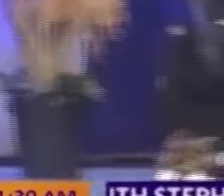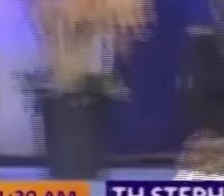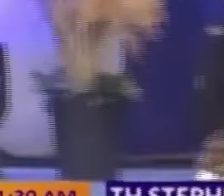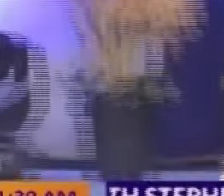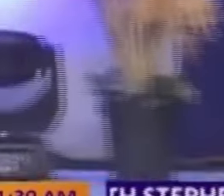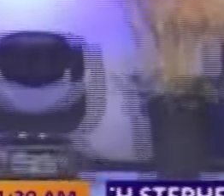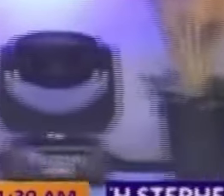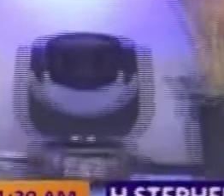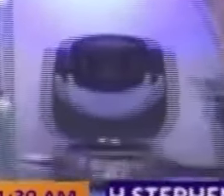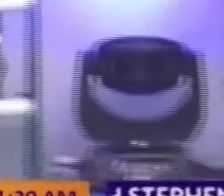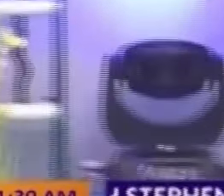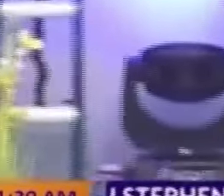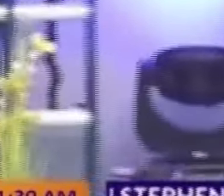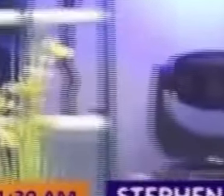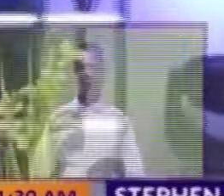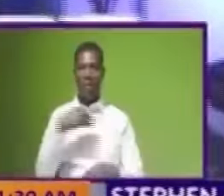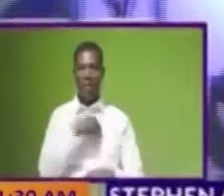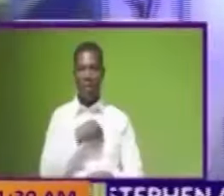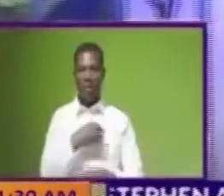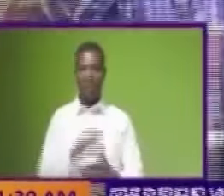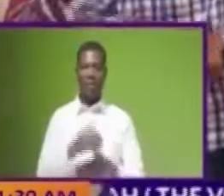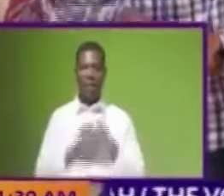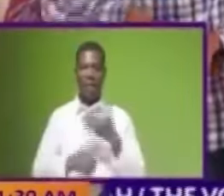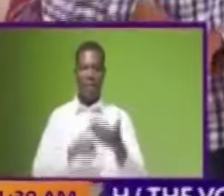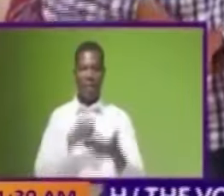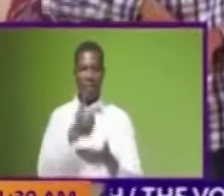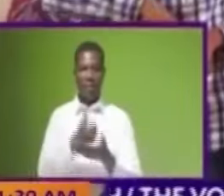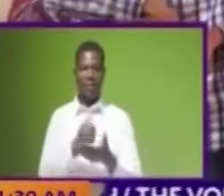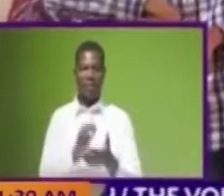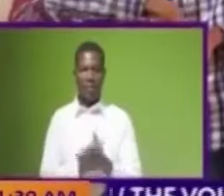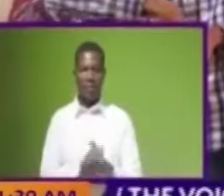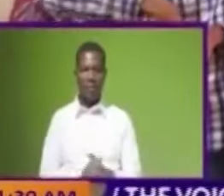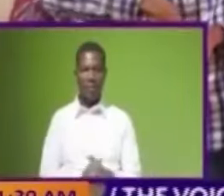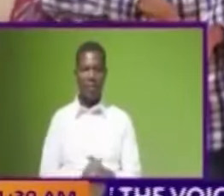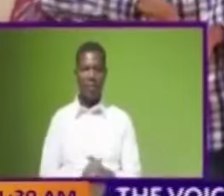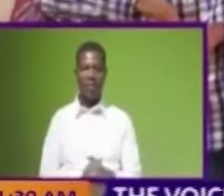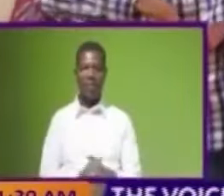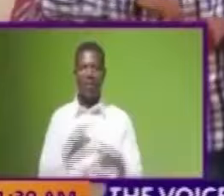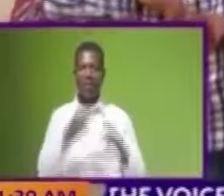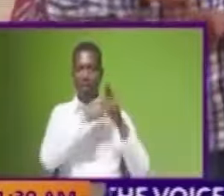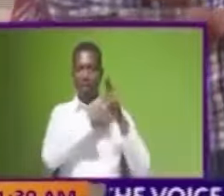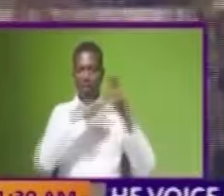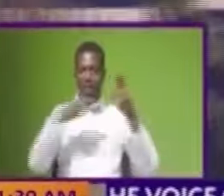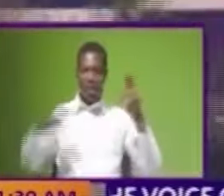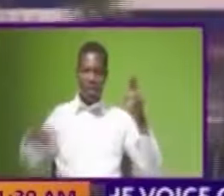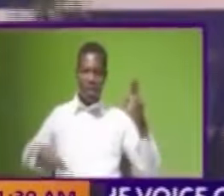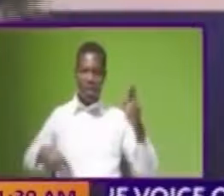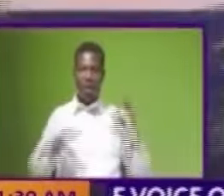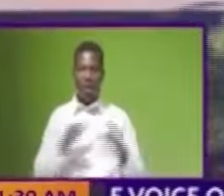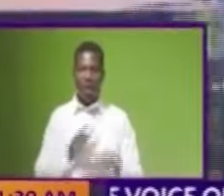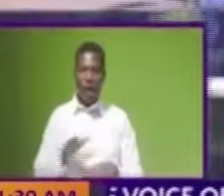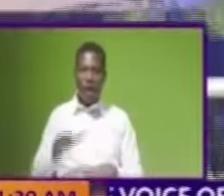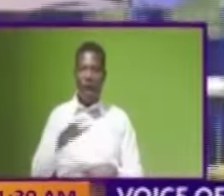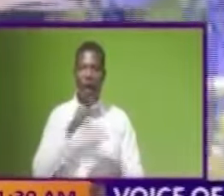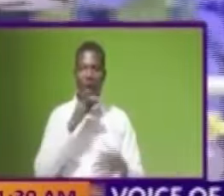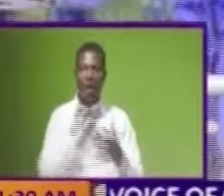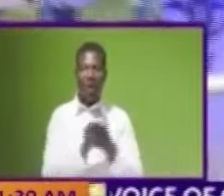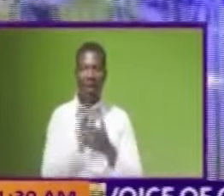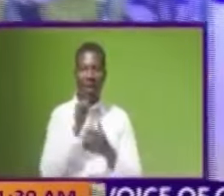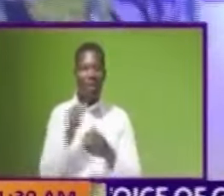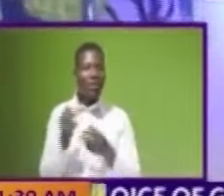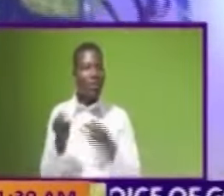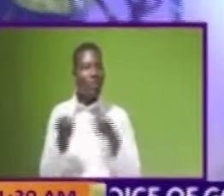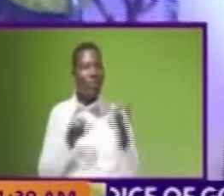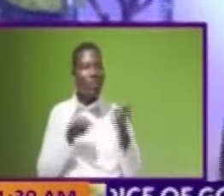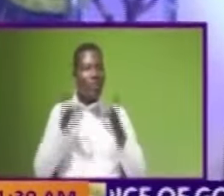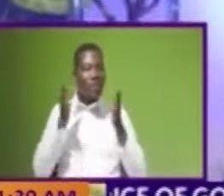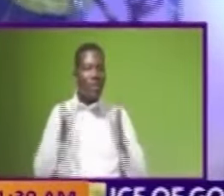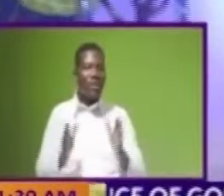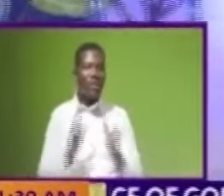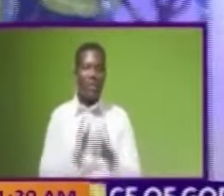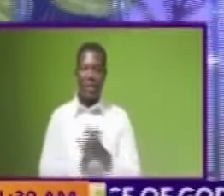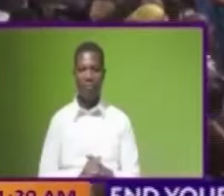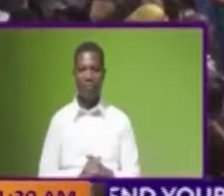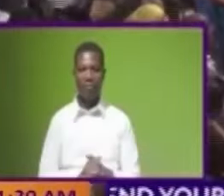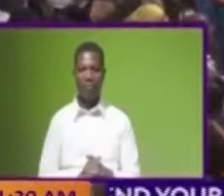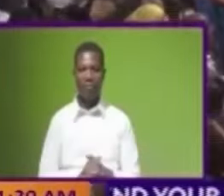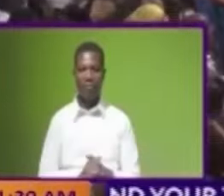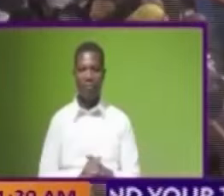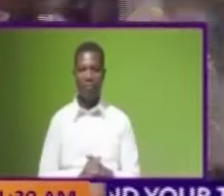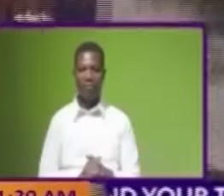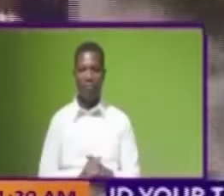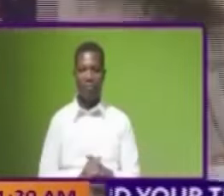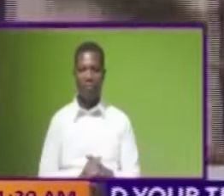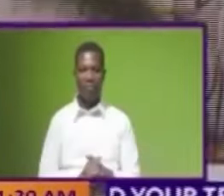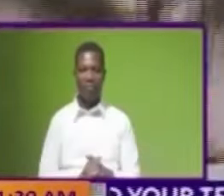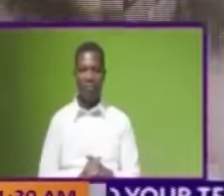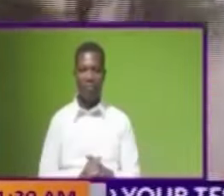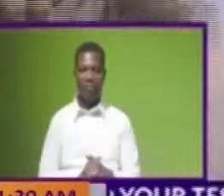Ntino, nothing. And you say, be a bit of a frame, I got a Steve, and call